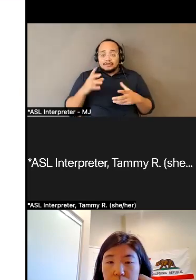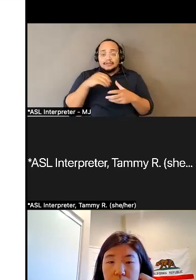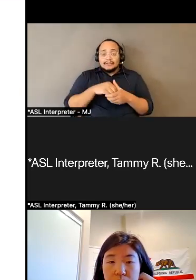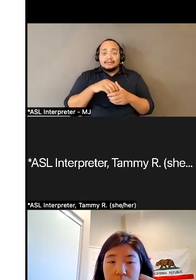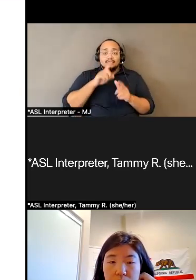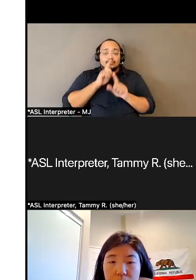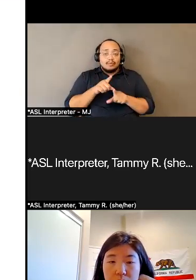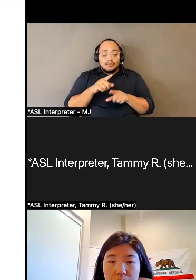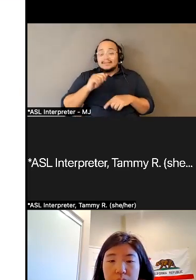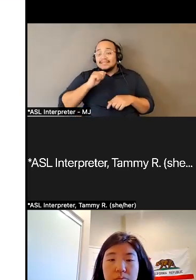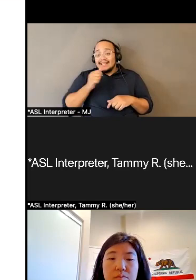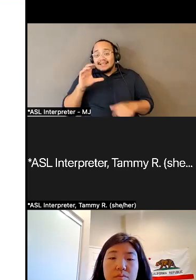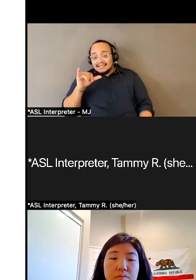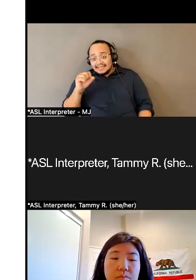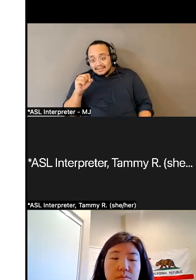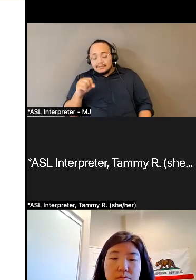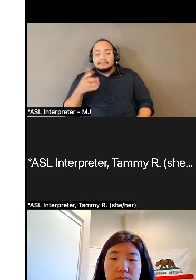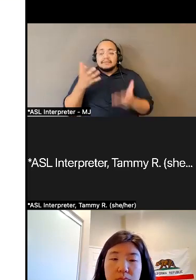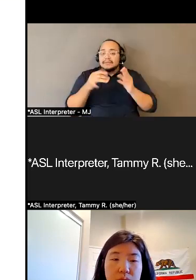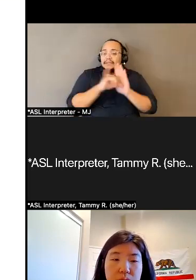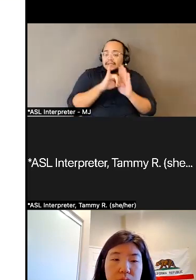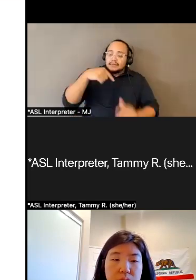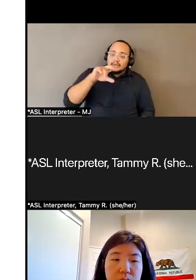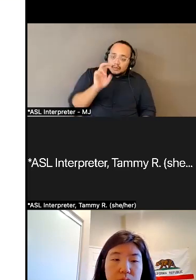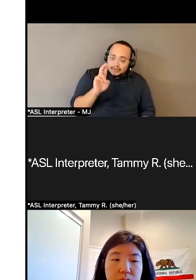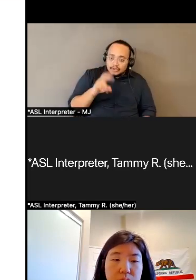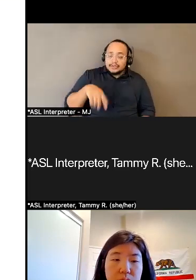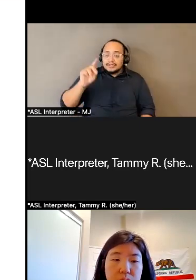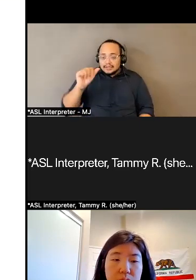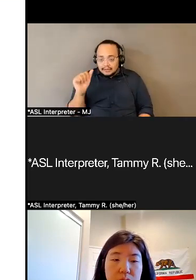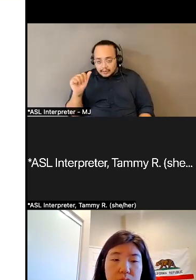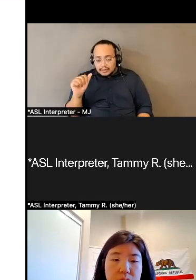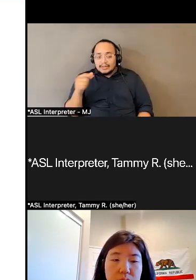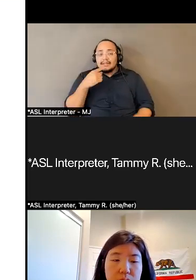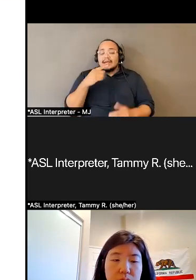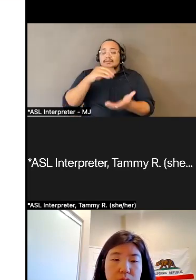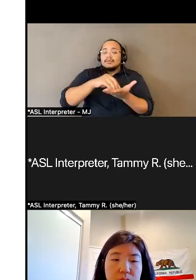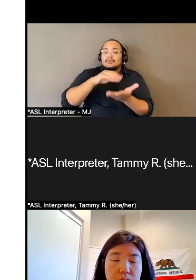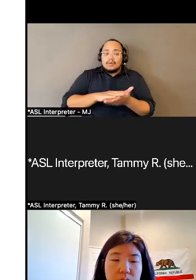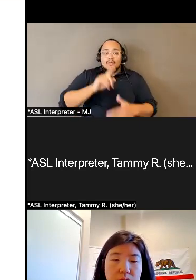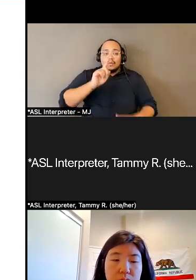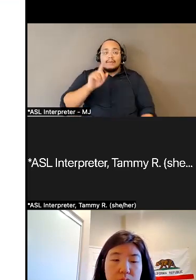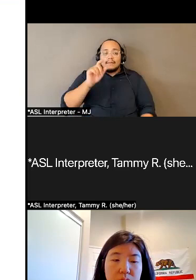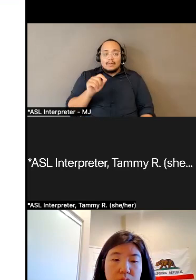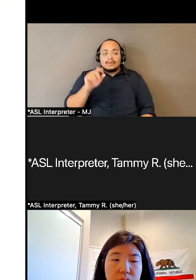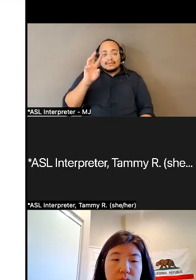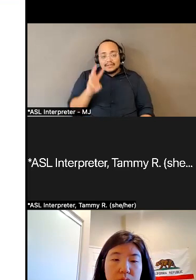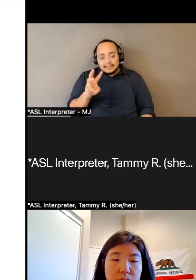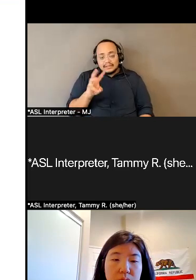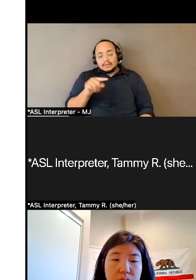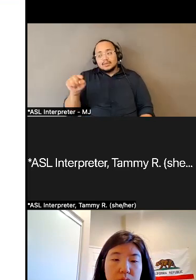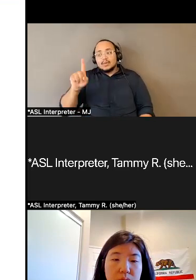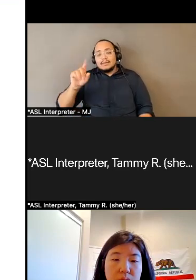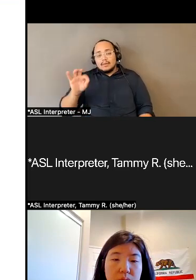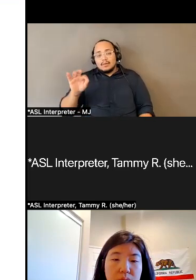not cisgender, who were queer and disabled reported they were 1.6 to 1.9